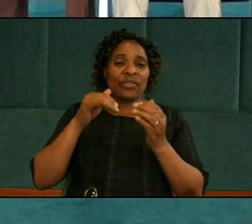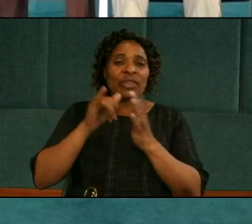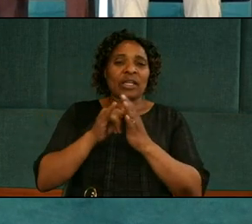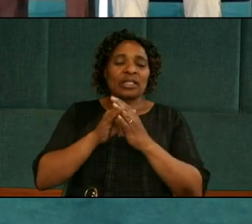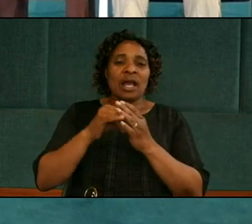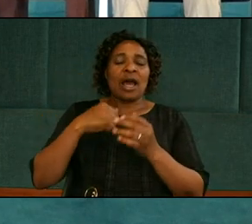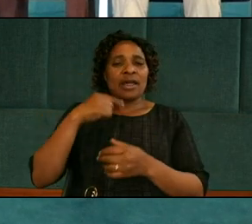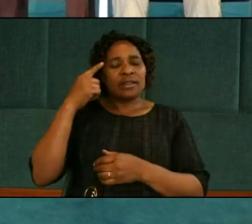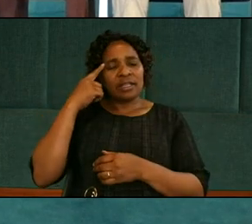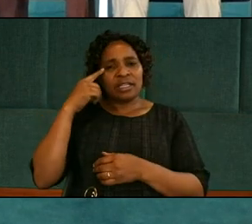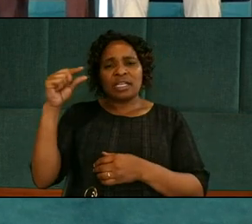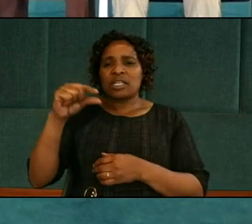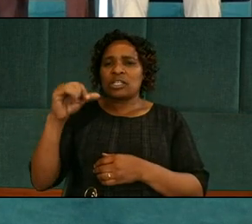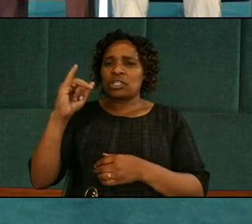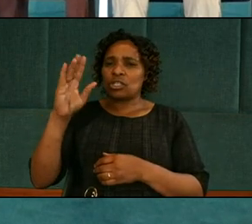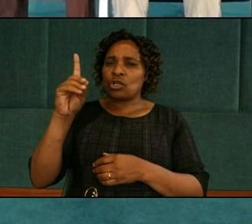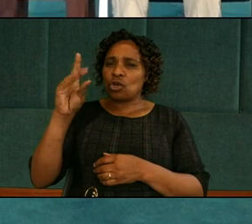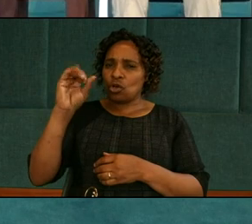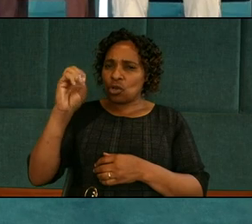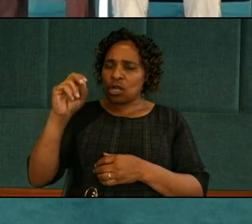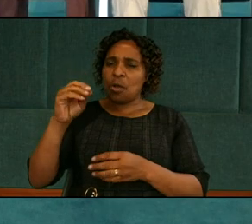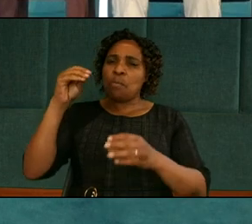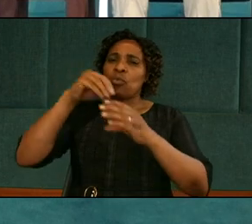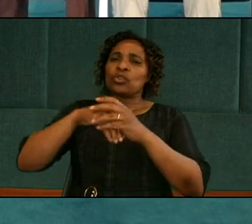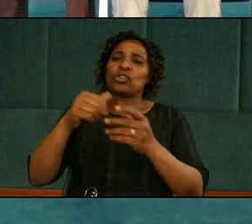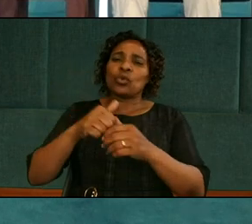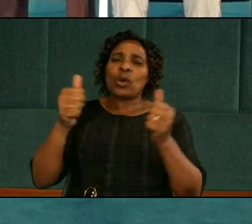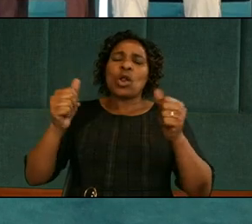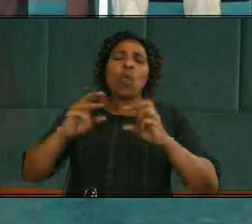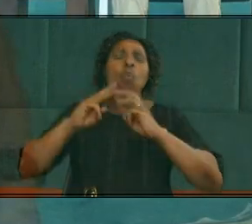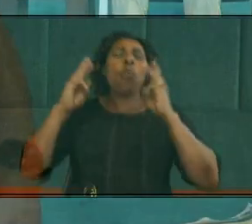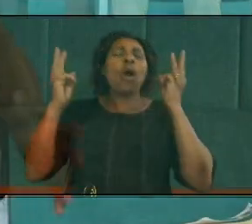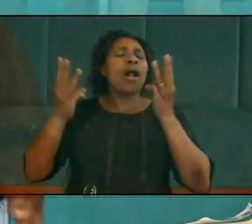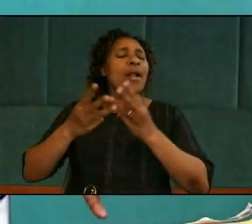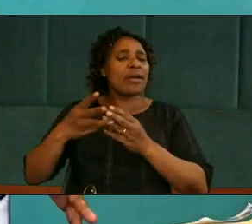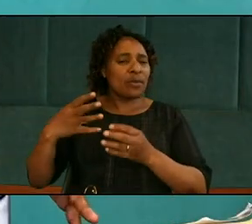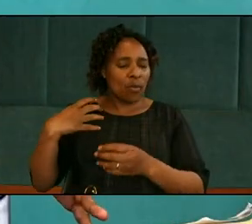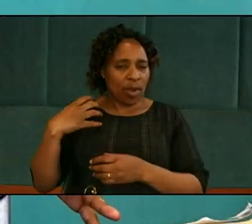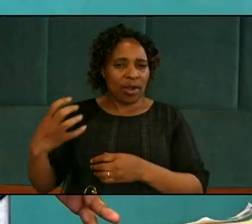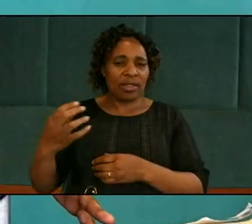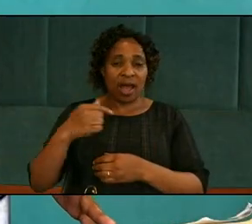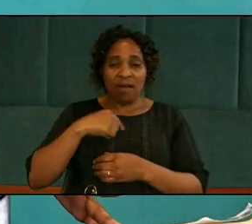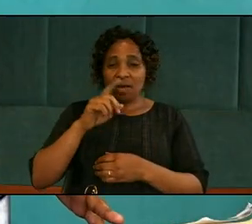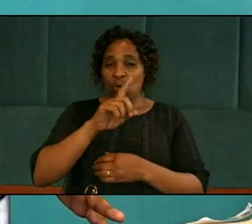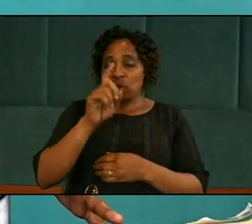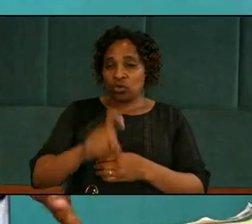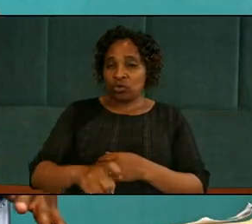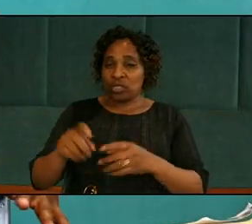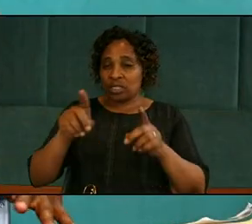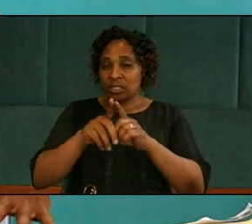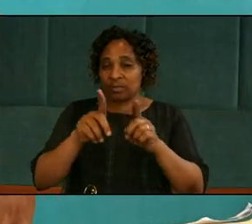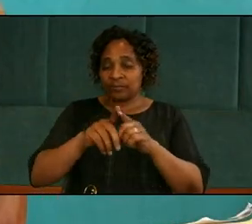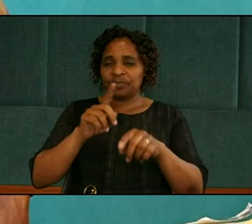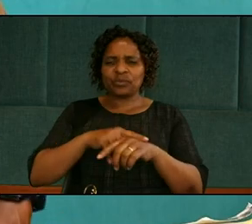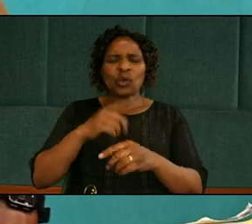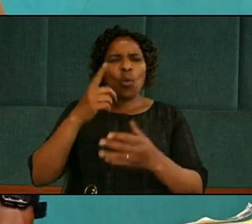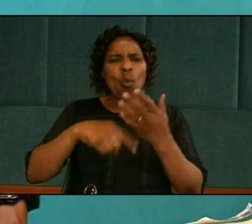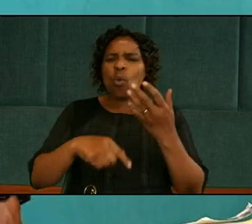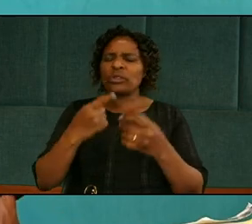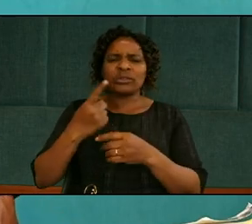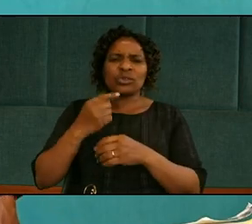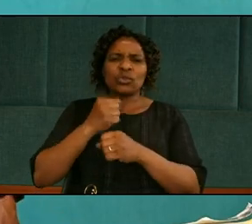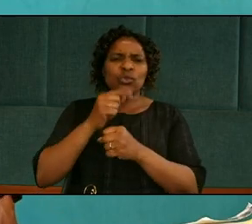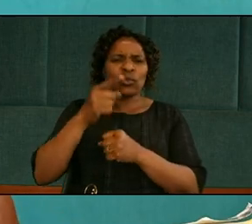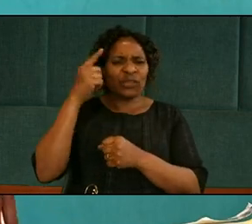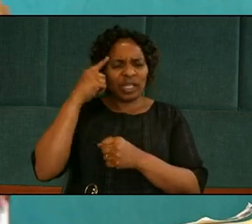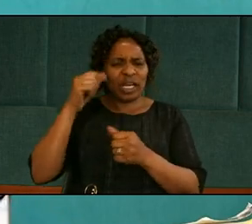I think Gideon put it very well, worldly wealth. Worldly wealth. I have a question too. What do we think about worldly